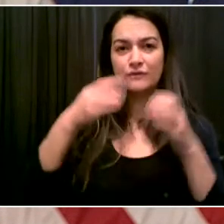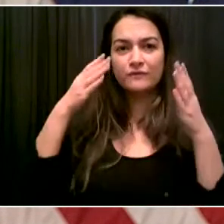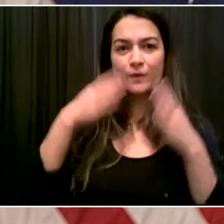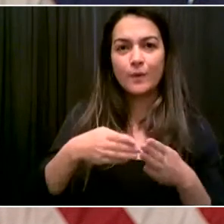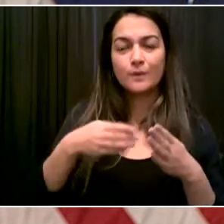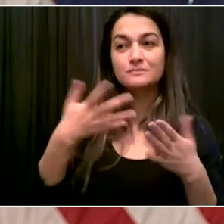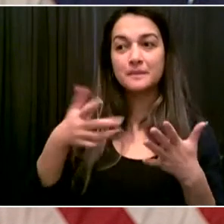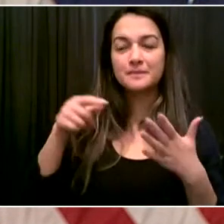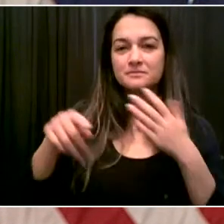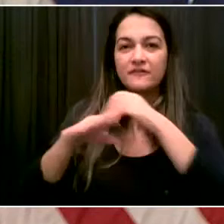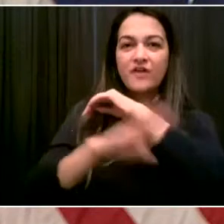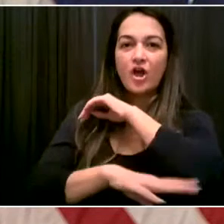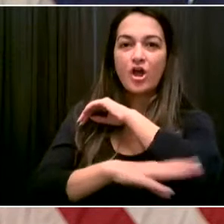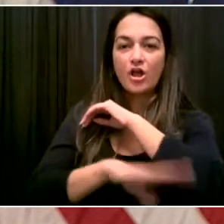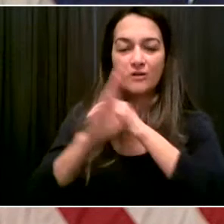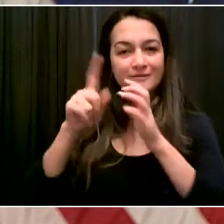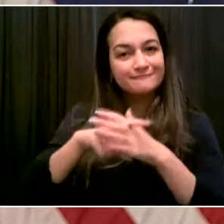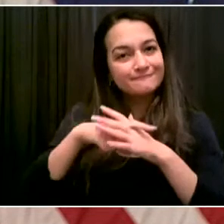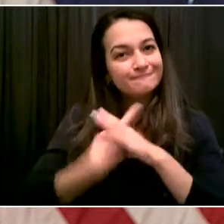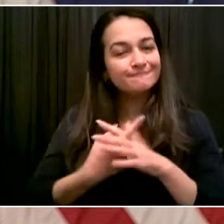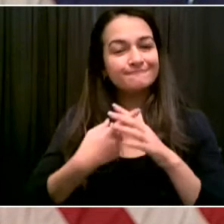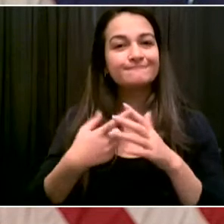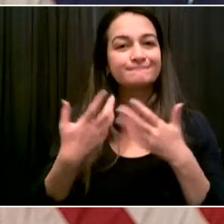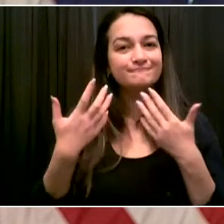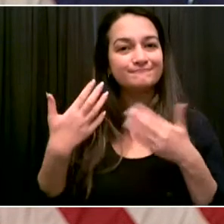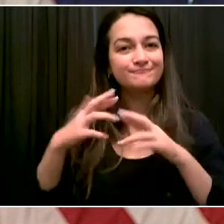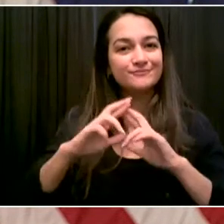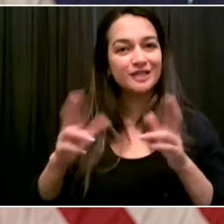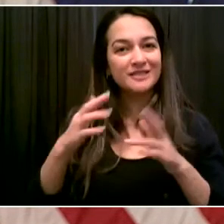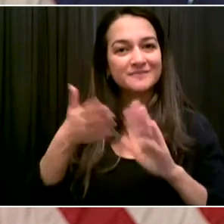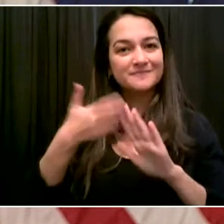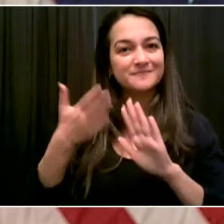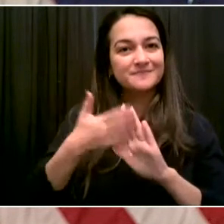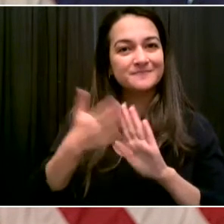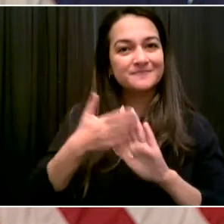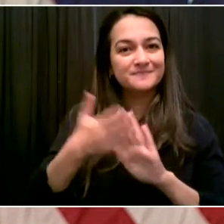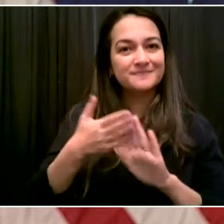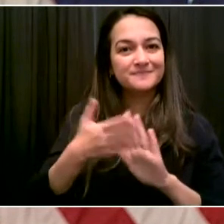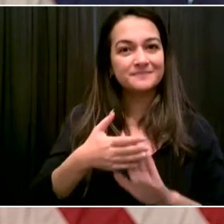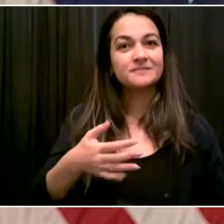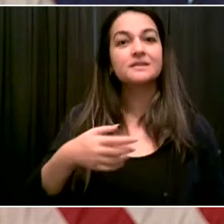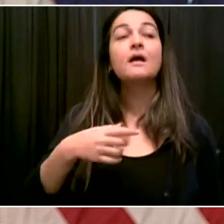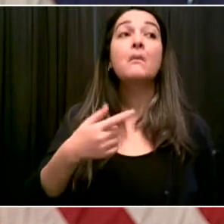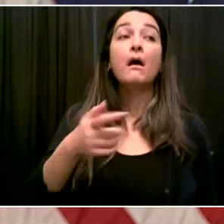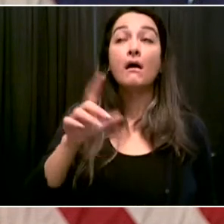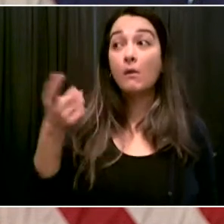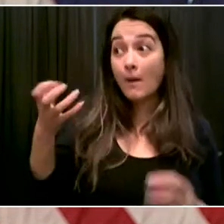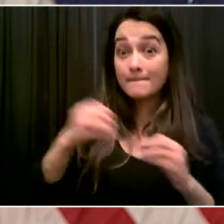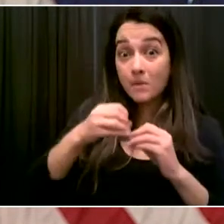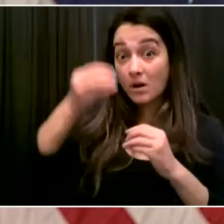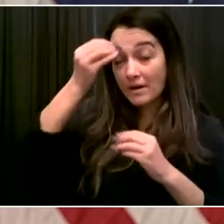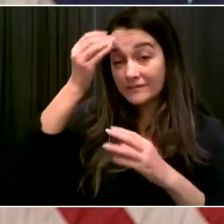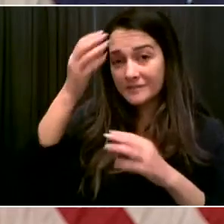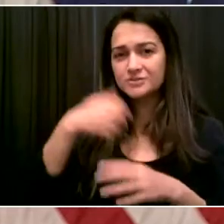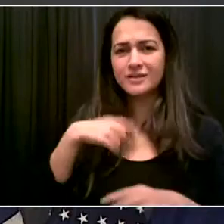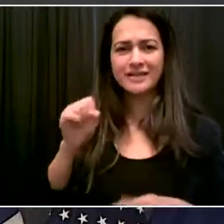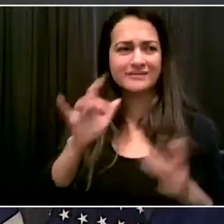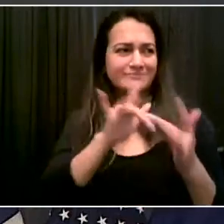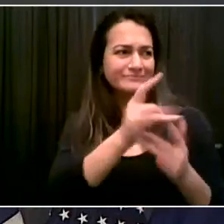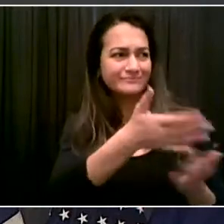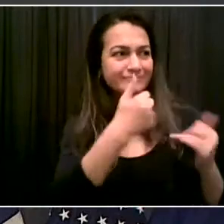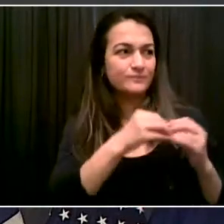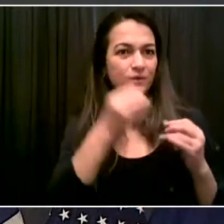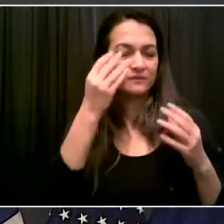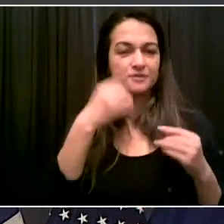happy to get you more details later today if you'd like, but we are working on getting it done as soon as we can. Amen. Go